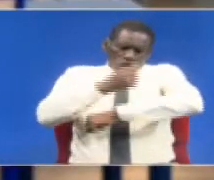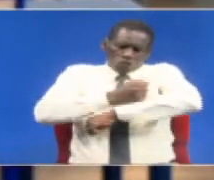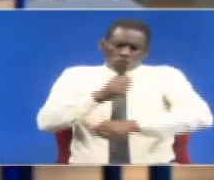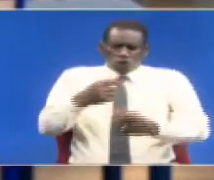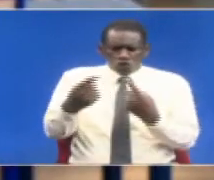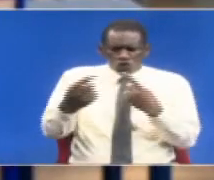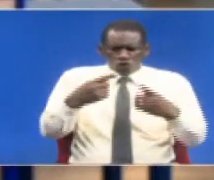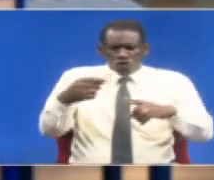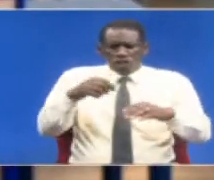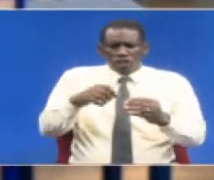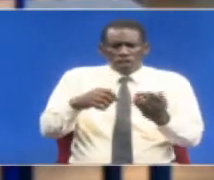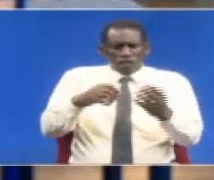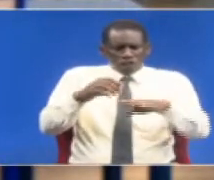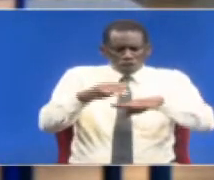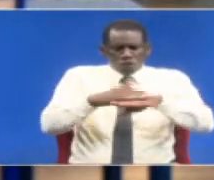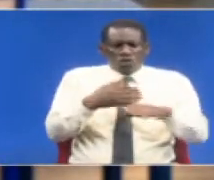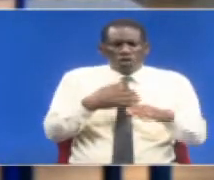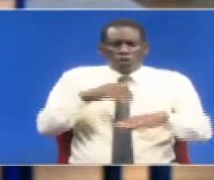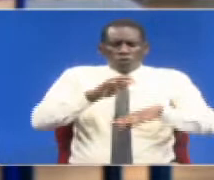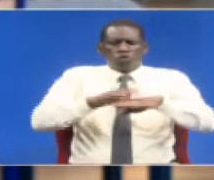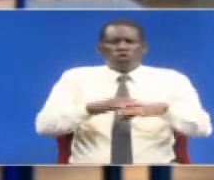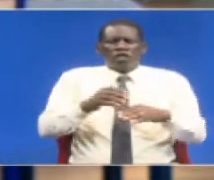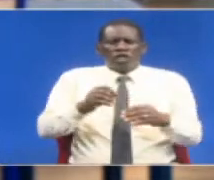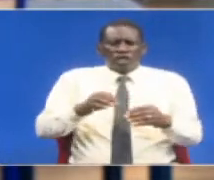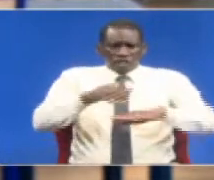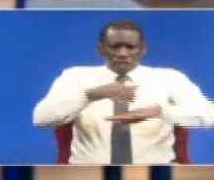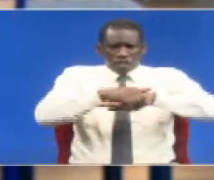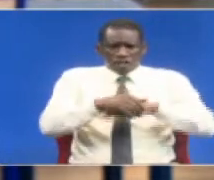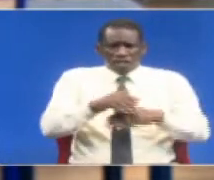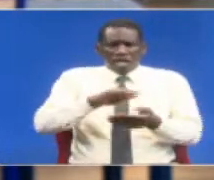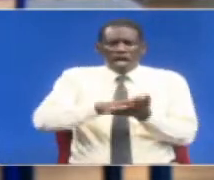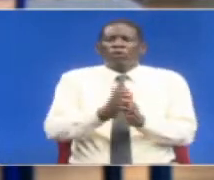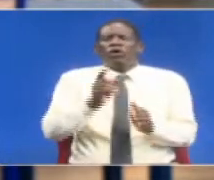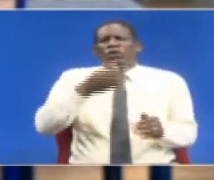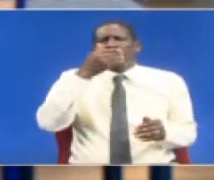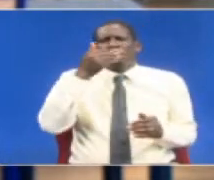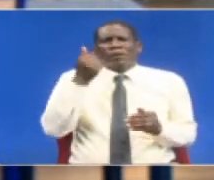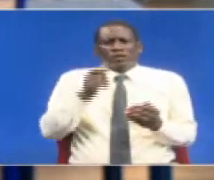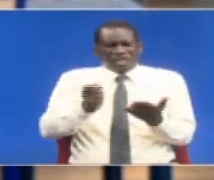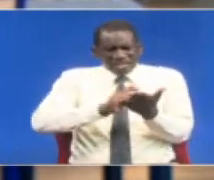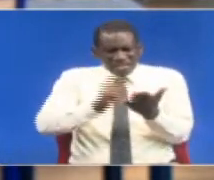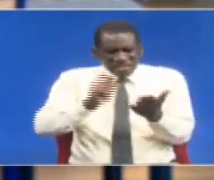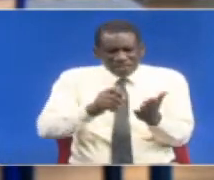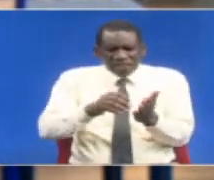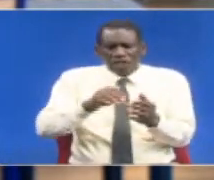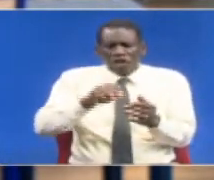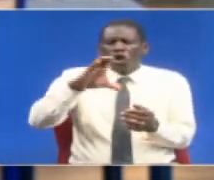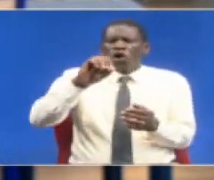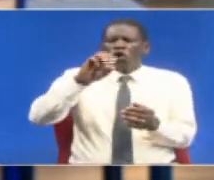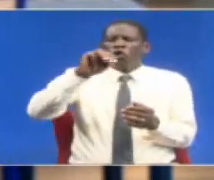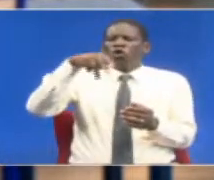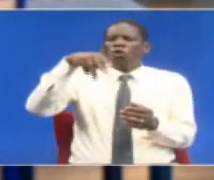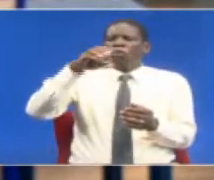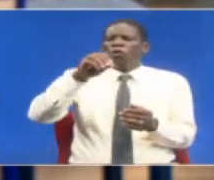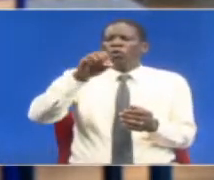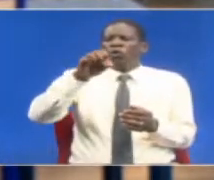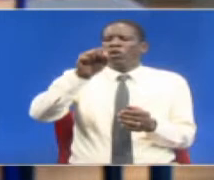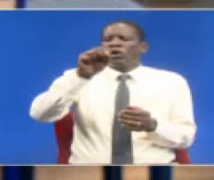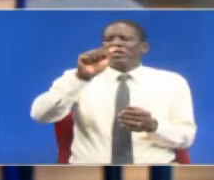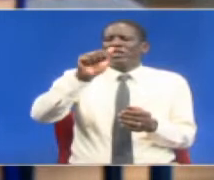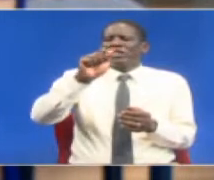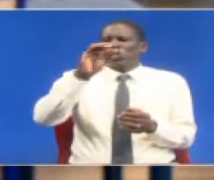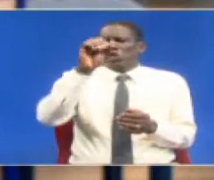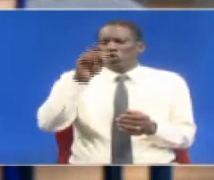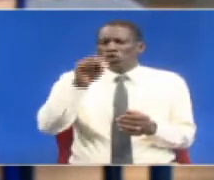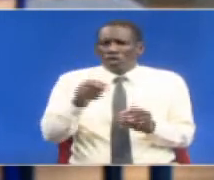grammar. So actually I became one of the best in terms of composition writing. And my compositions would be read